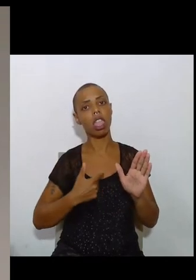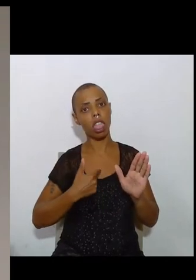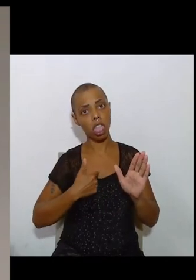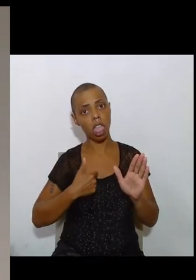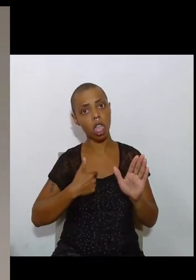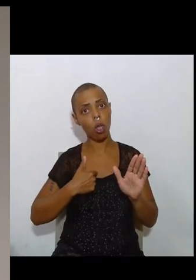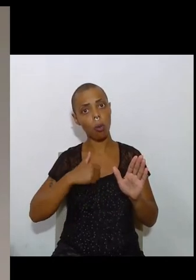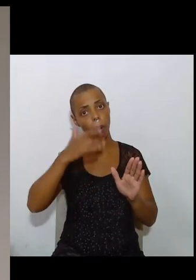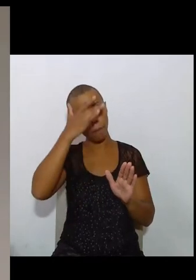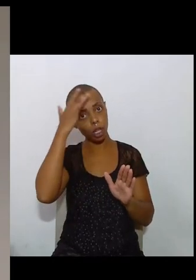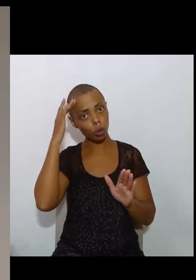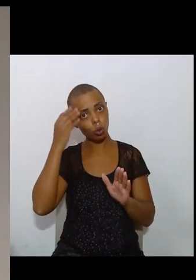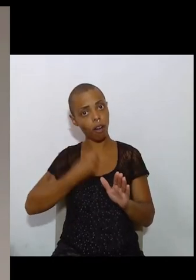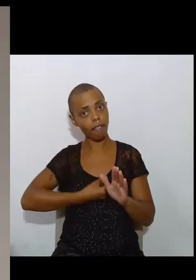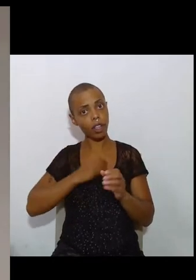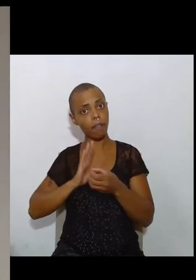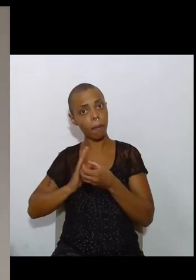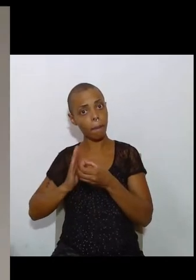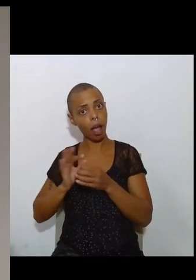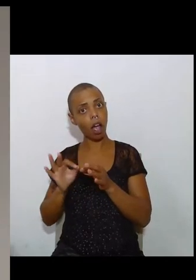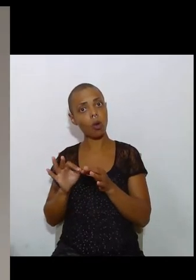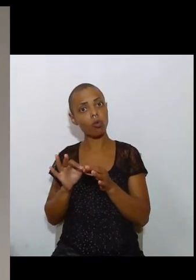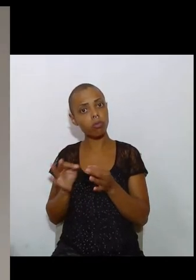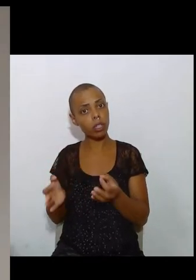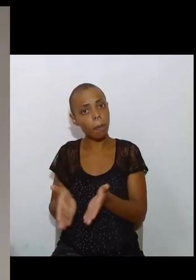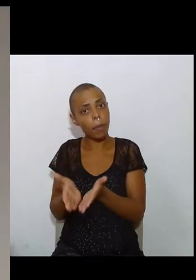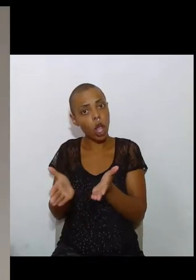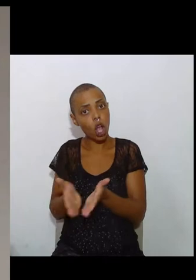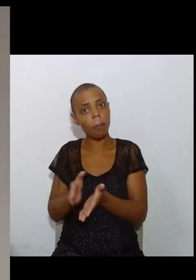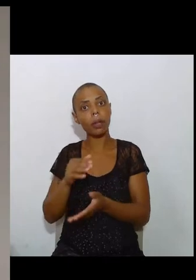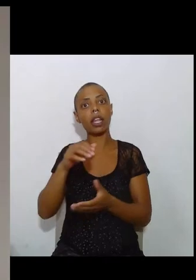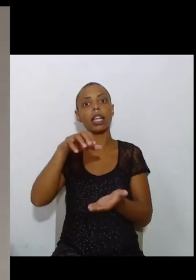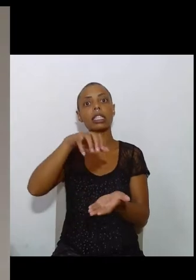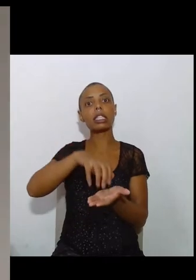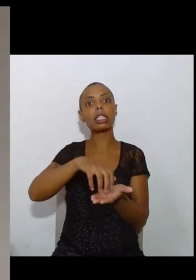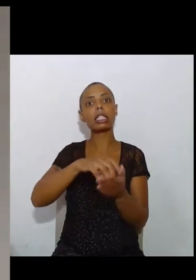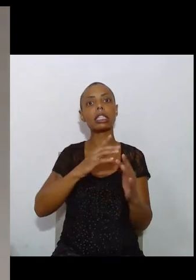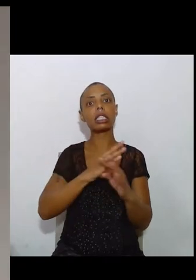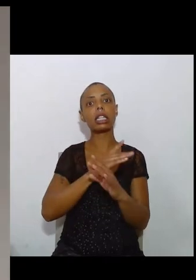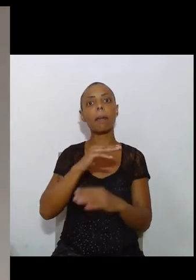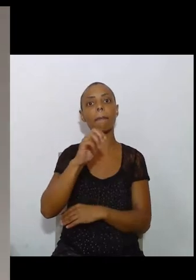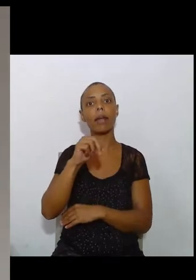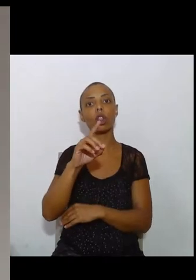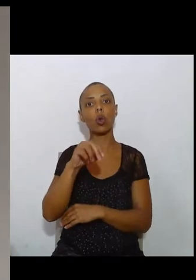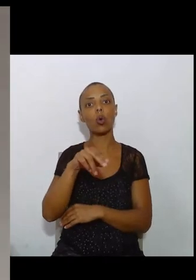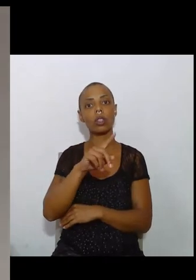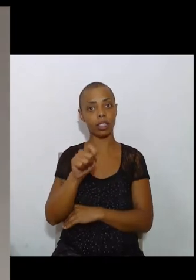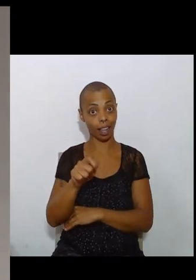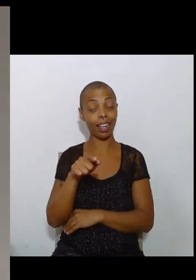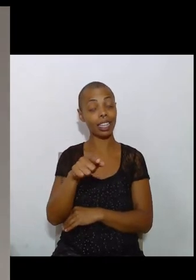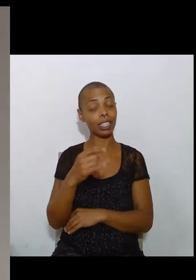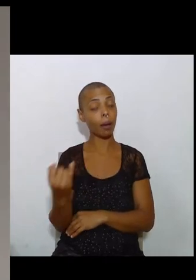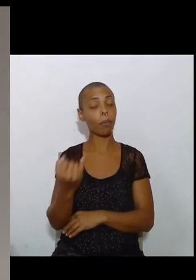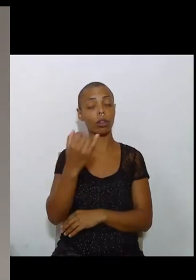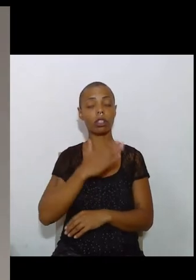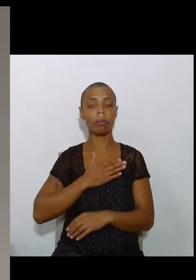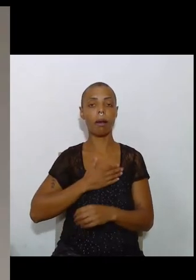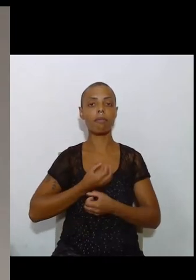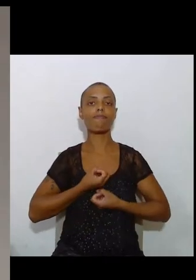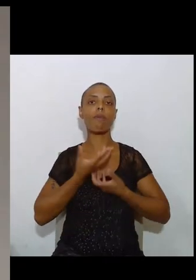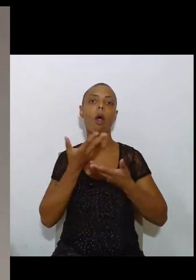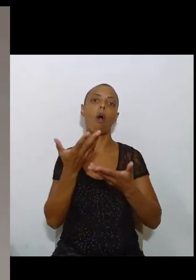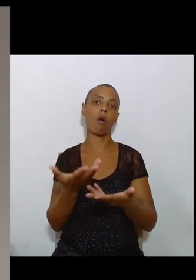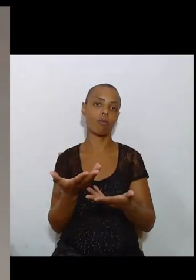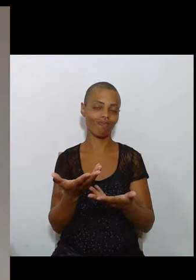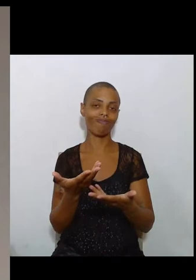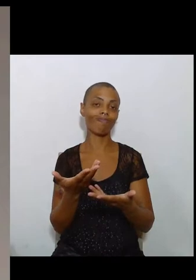the person who I am I come from a humble origins in Mendoza and that's why